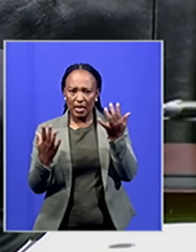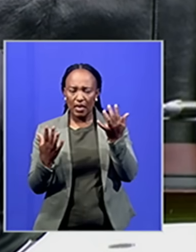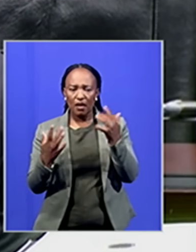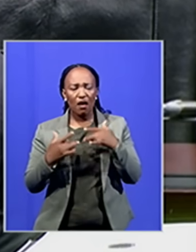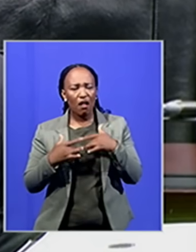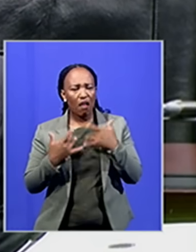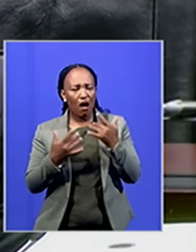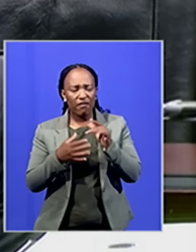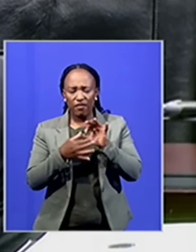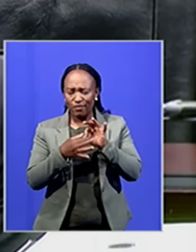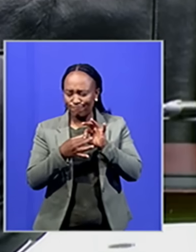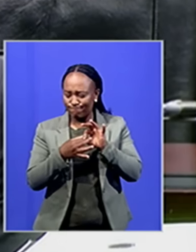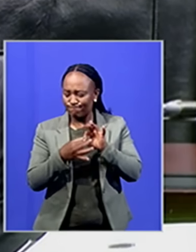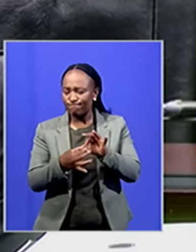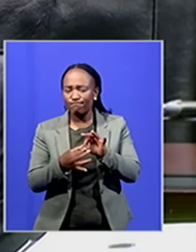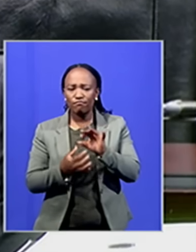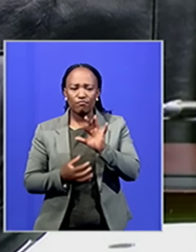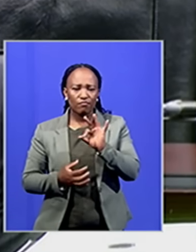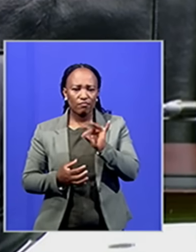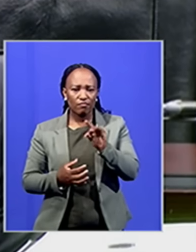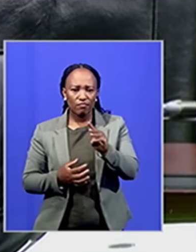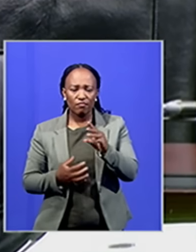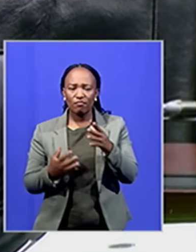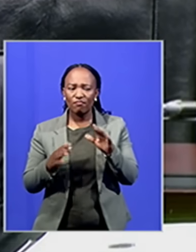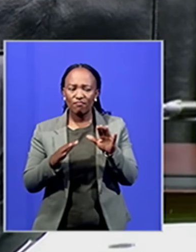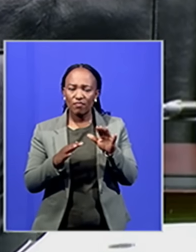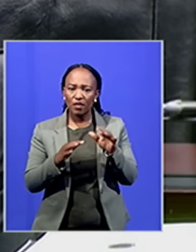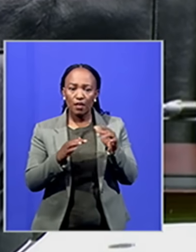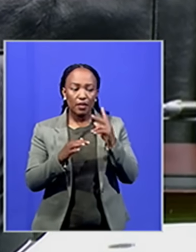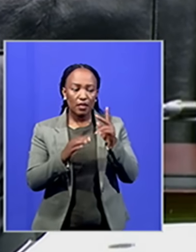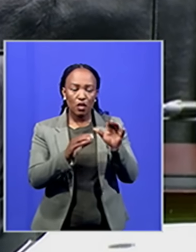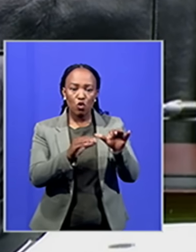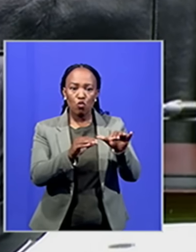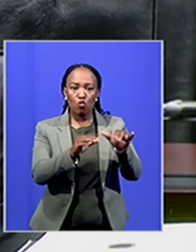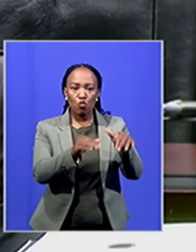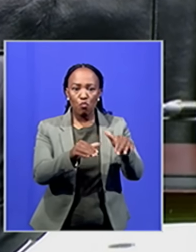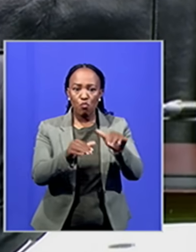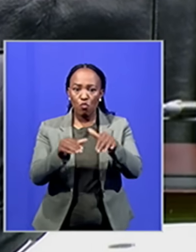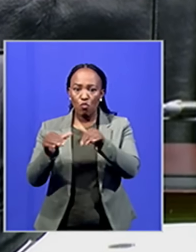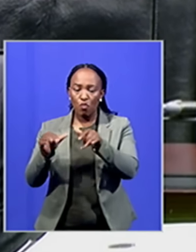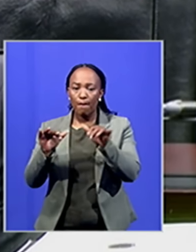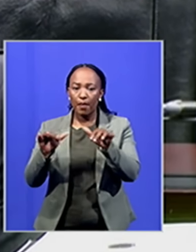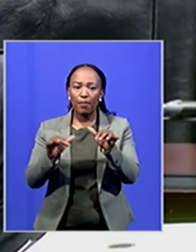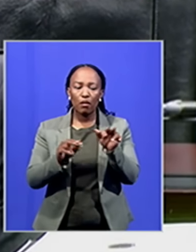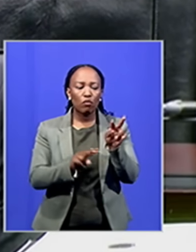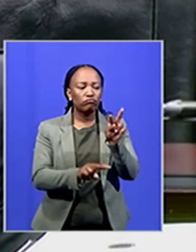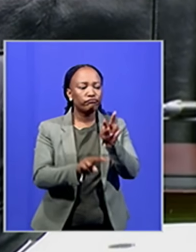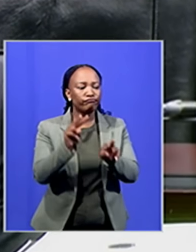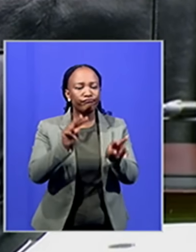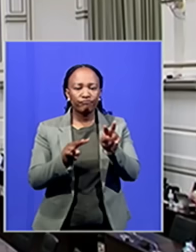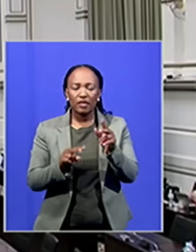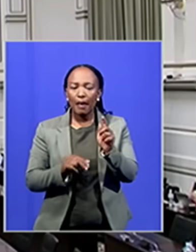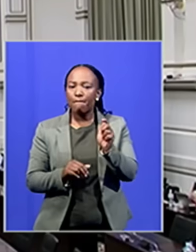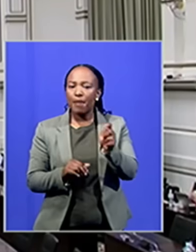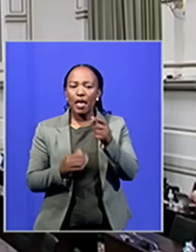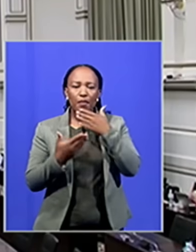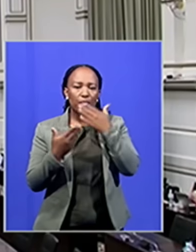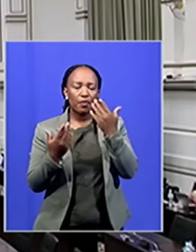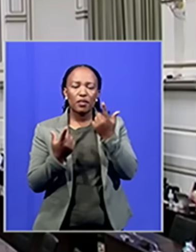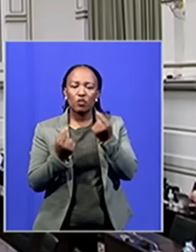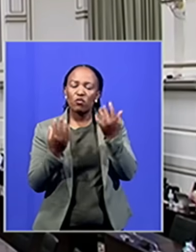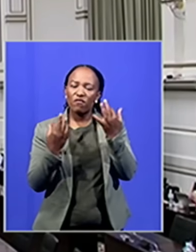life every day. When you go to the areas of Tlalago, the groups that are the patrollers, they don't get paid. They do it for free. Yes, they're doing it for free. They stop